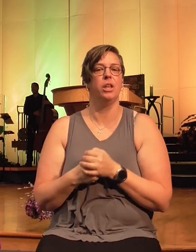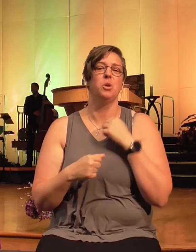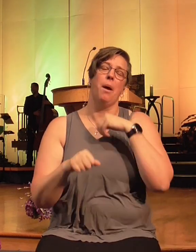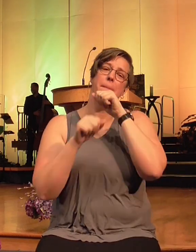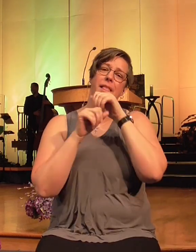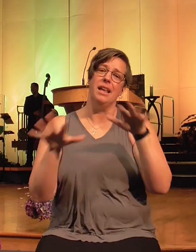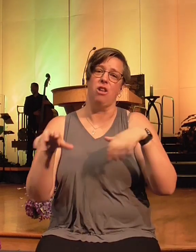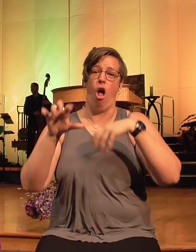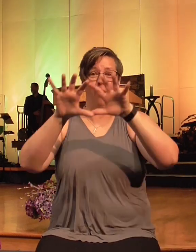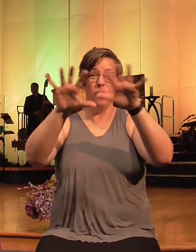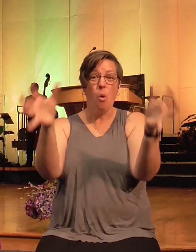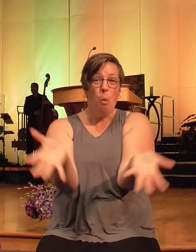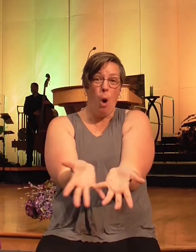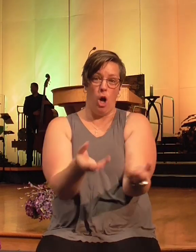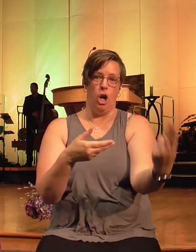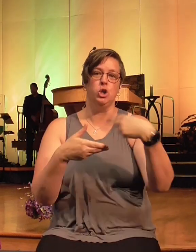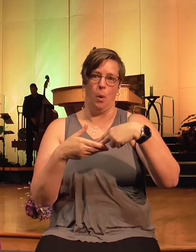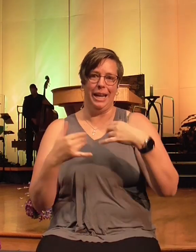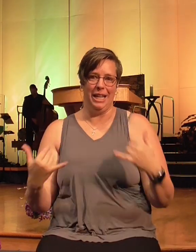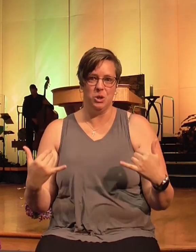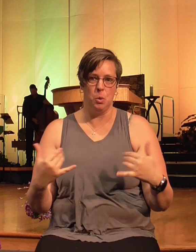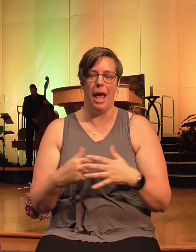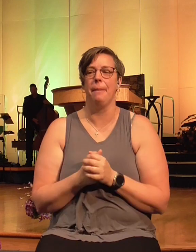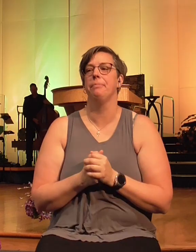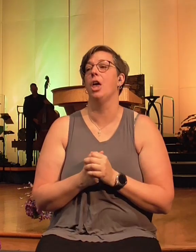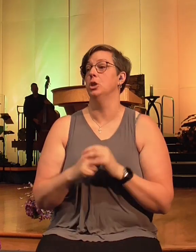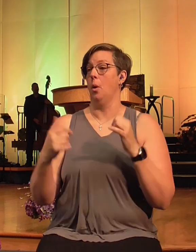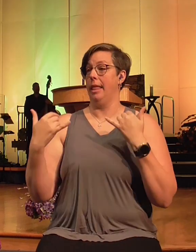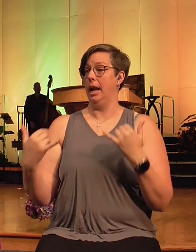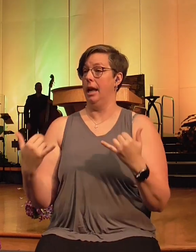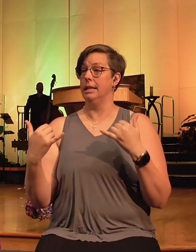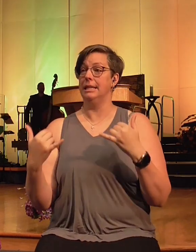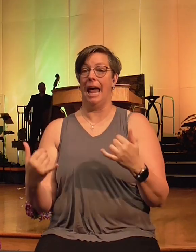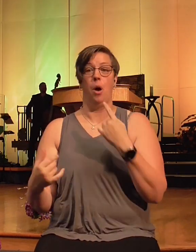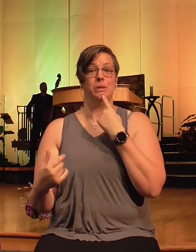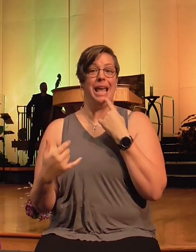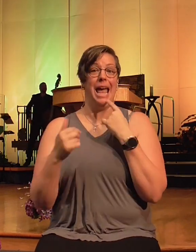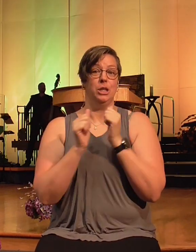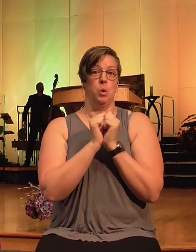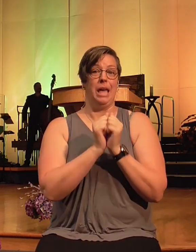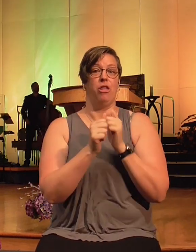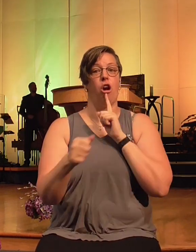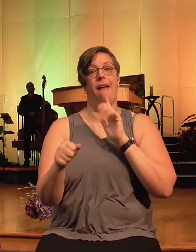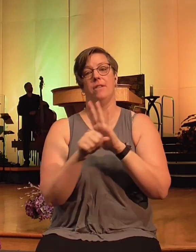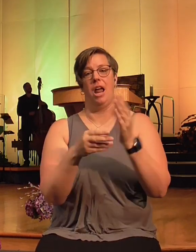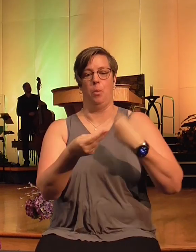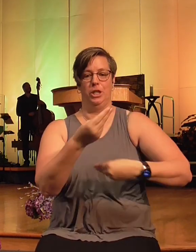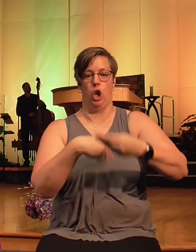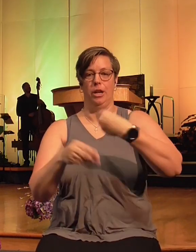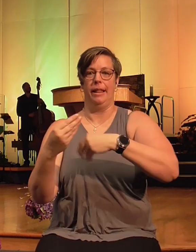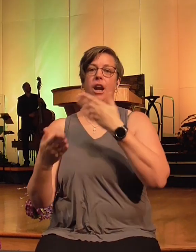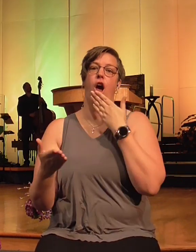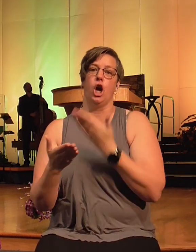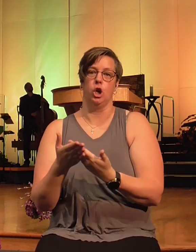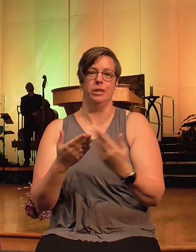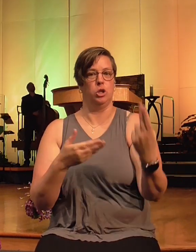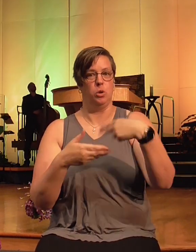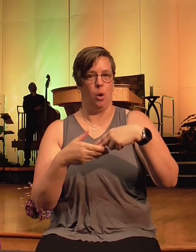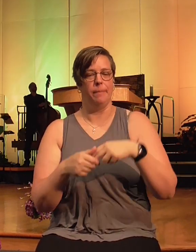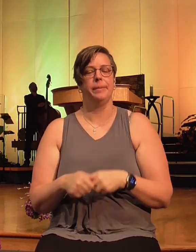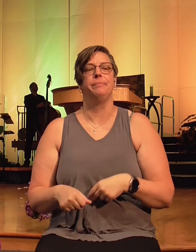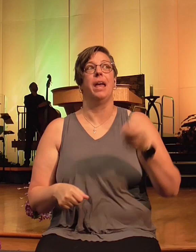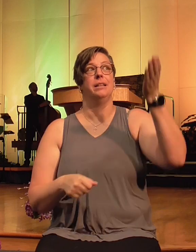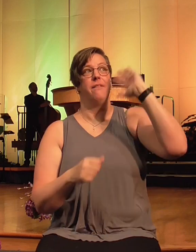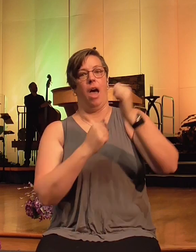from all over the world joining us today. And let us now say together our affirmation as we circulate our good. So please say with me,